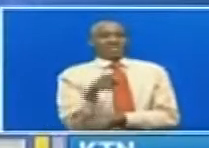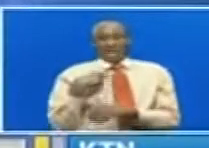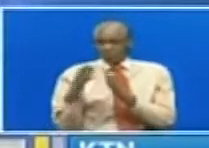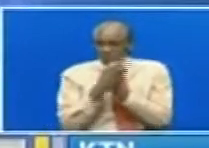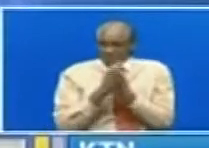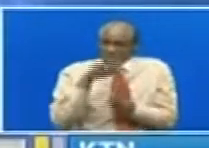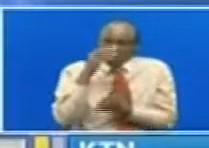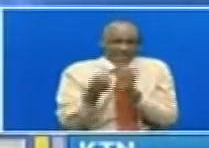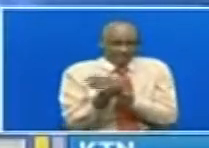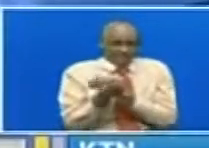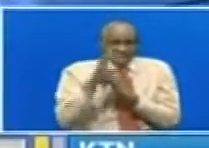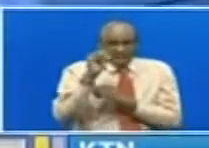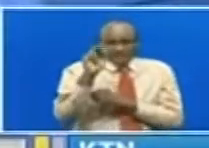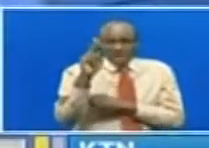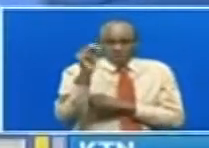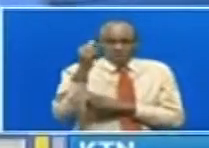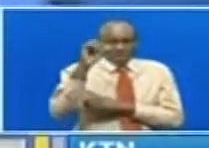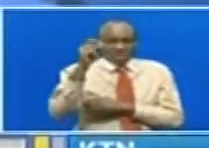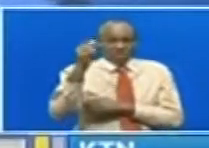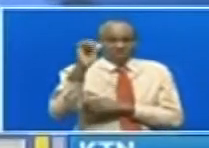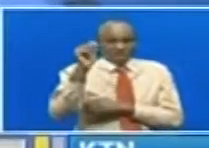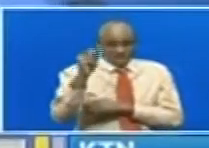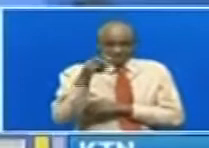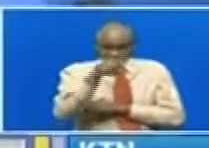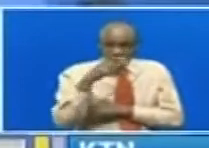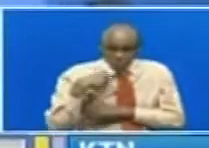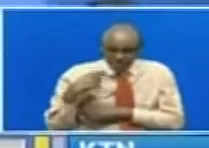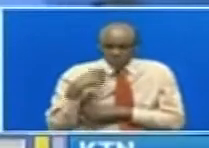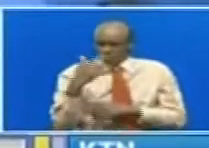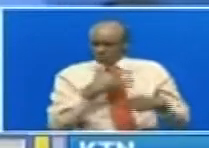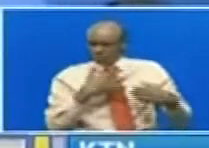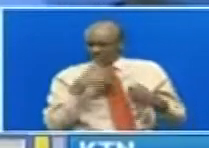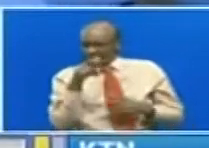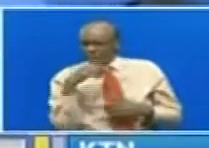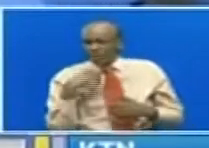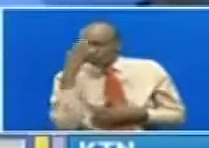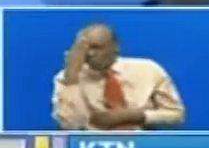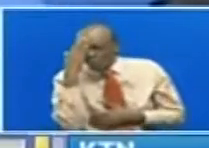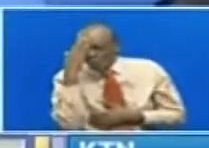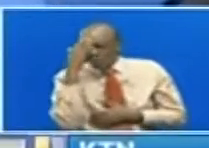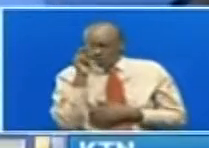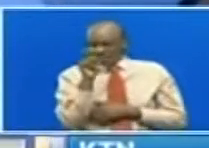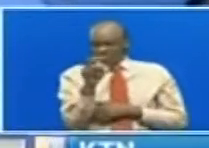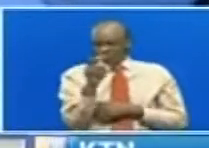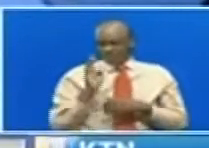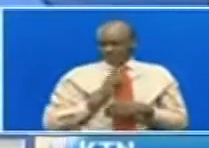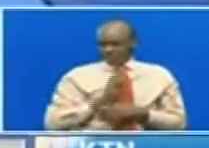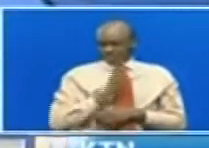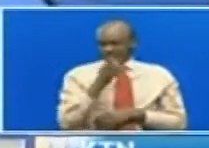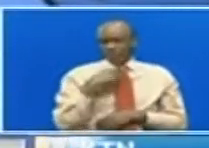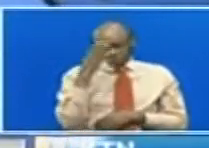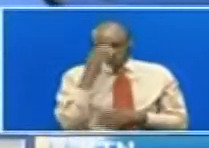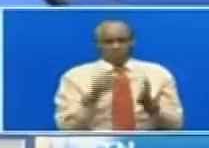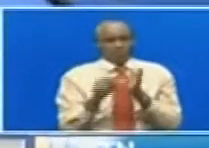Chingole explains, the Mauritian government is moving to ease concerns as it takes a sit on BRITAM's board.